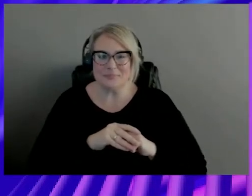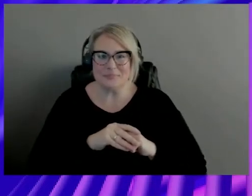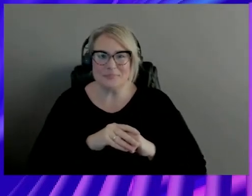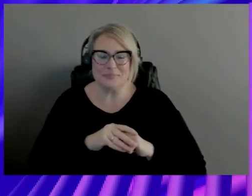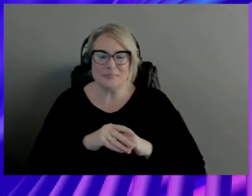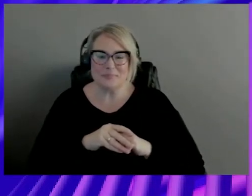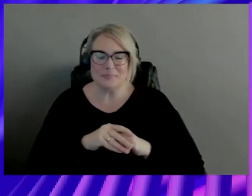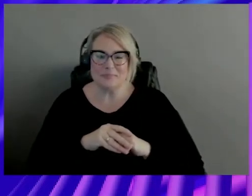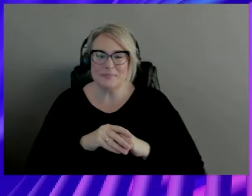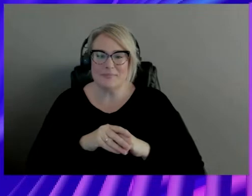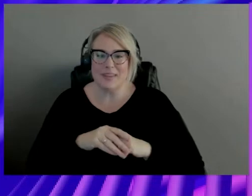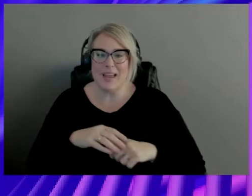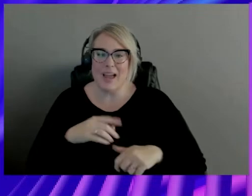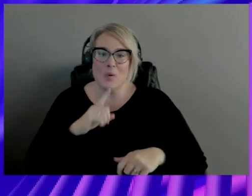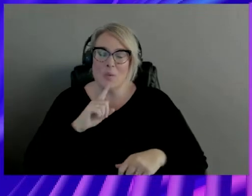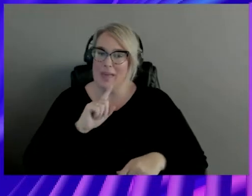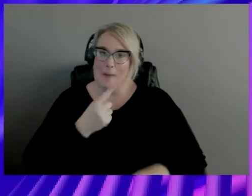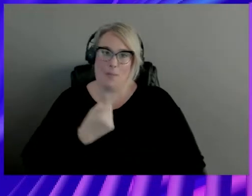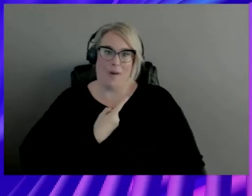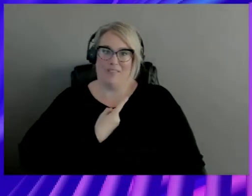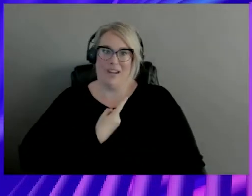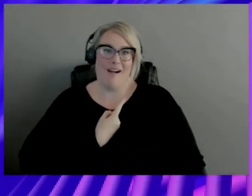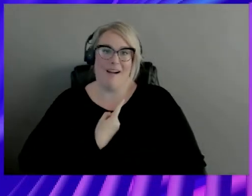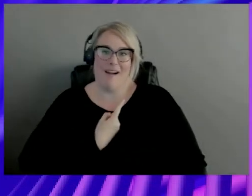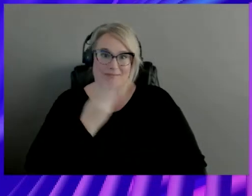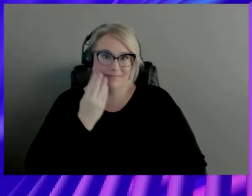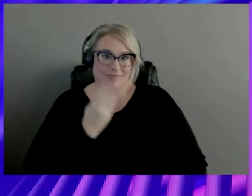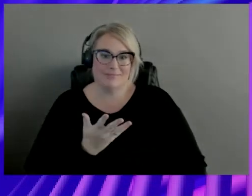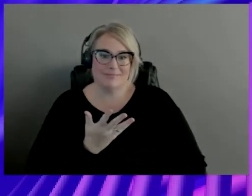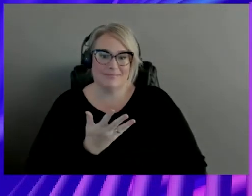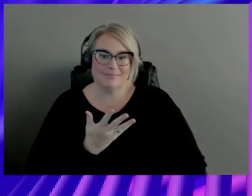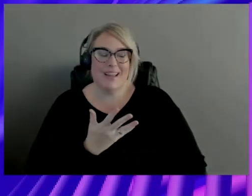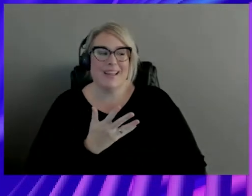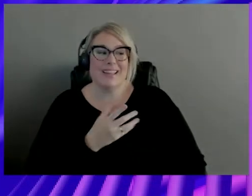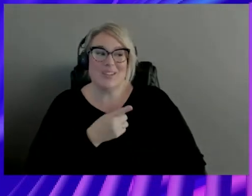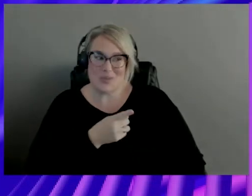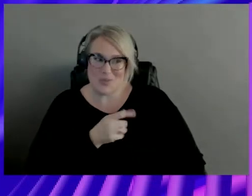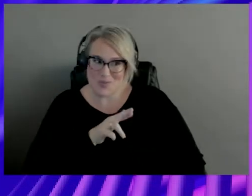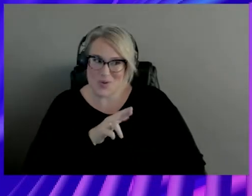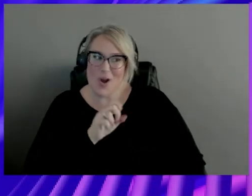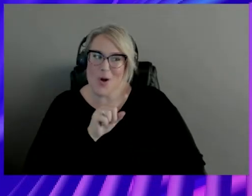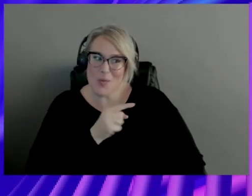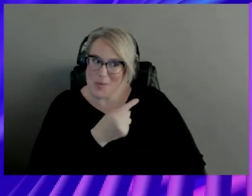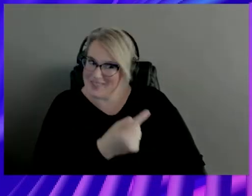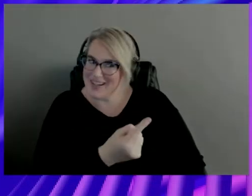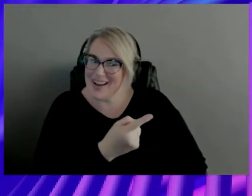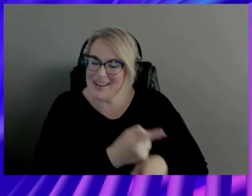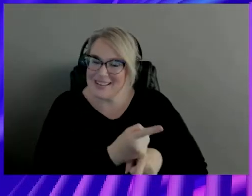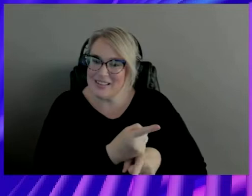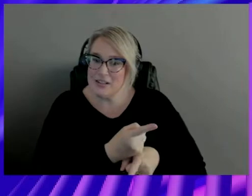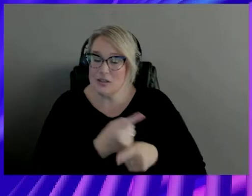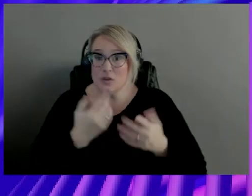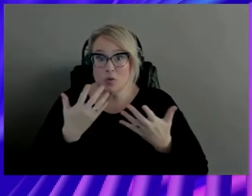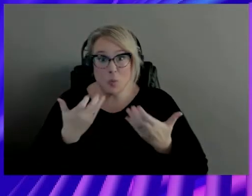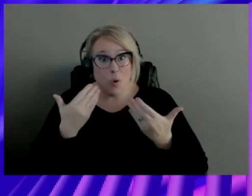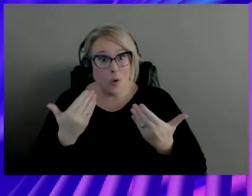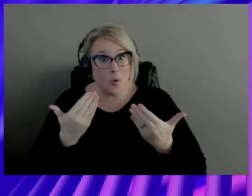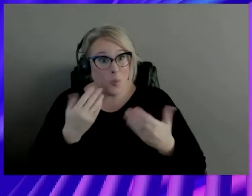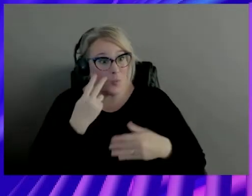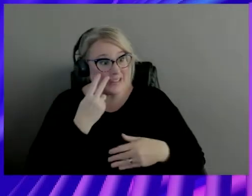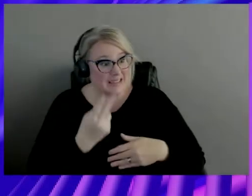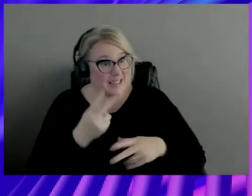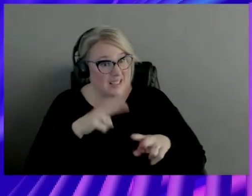I'm one of a kind, so I don't think that's true. You certainly are, sir. You certainly are. All right. So, shall we go see it? All right.